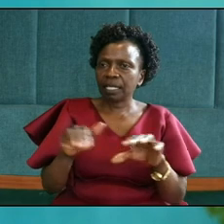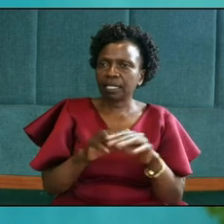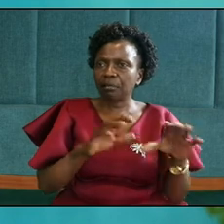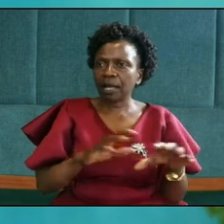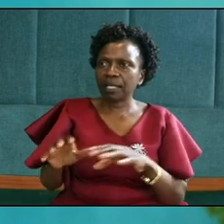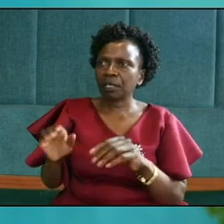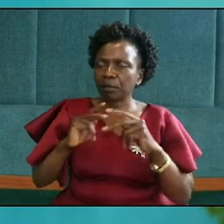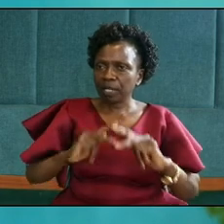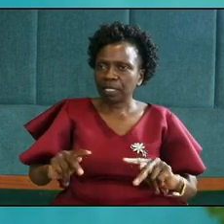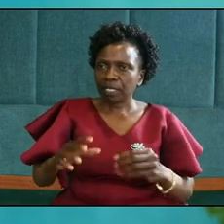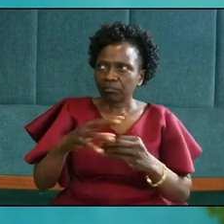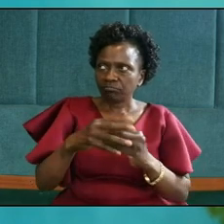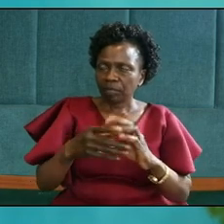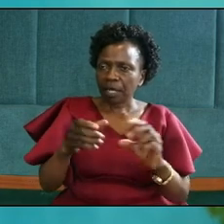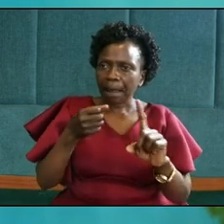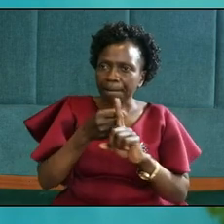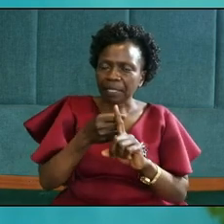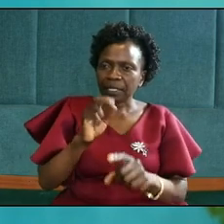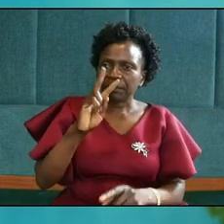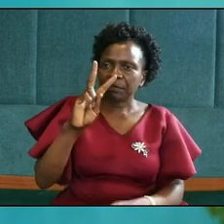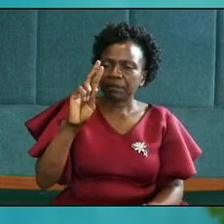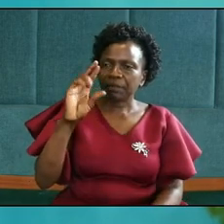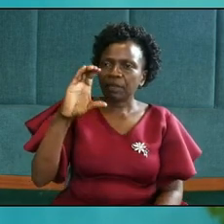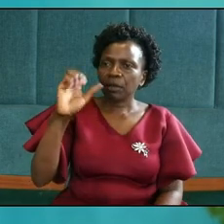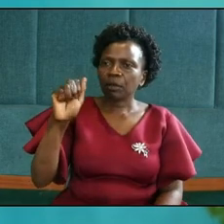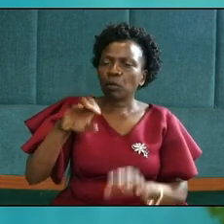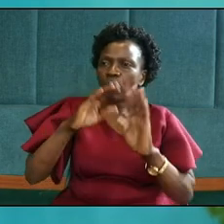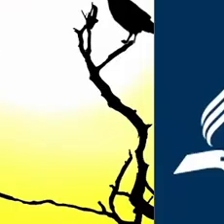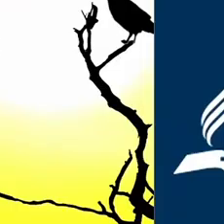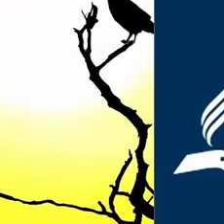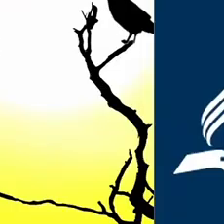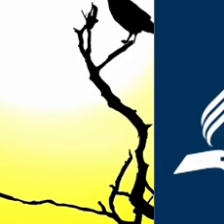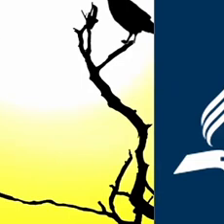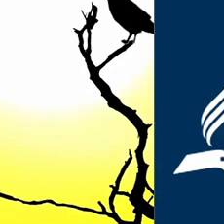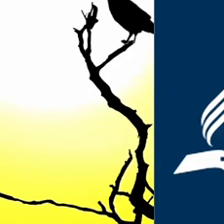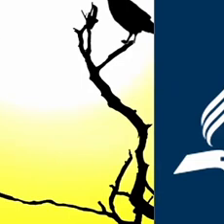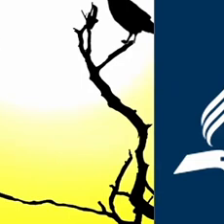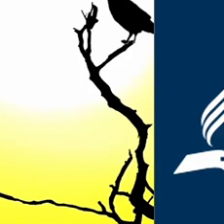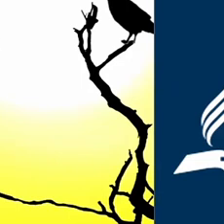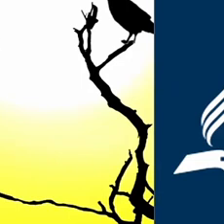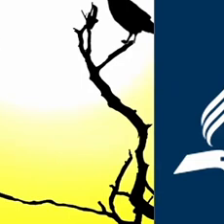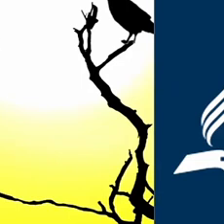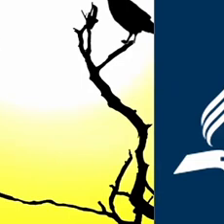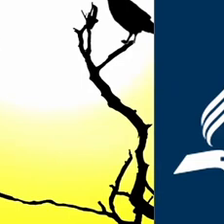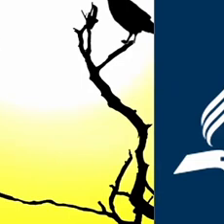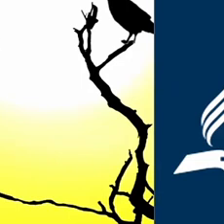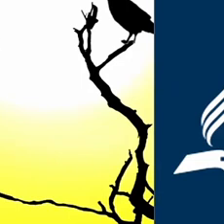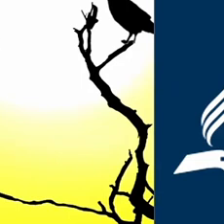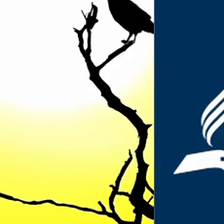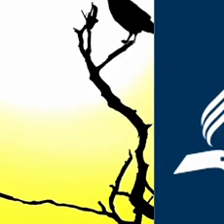Chaplaincy, creating an impact in a Vuca world, is being like Jesus